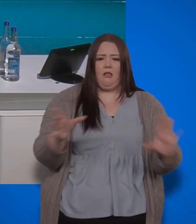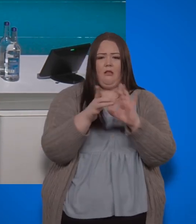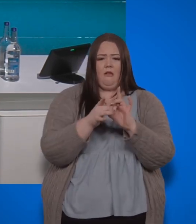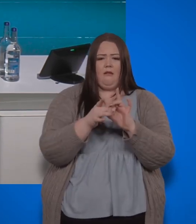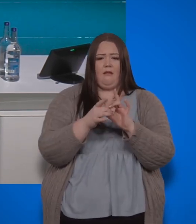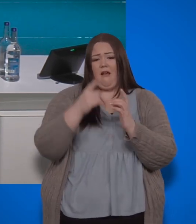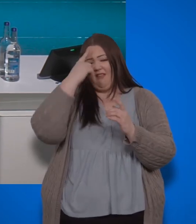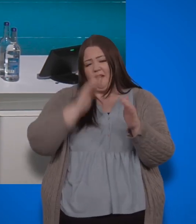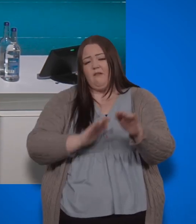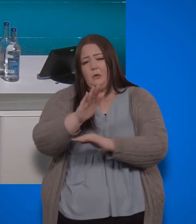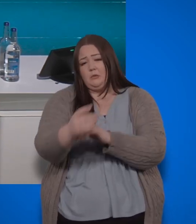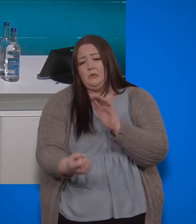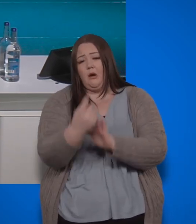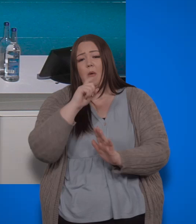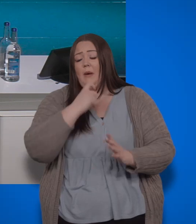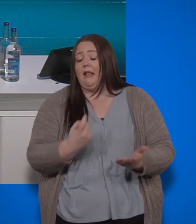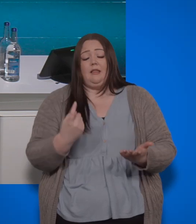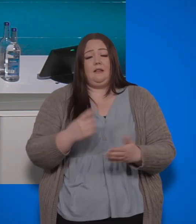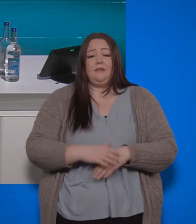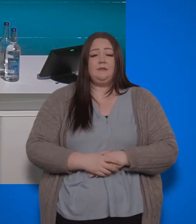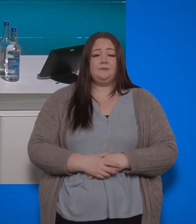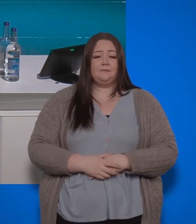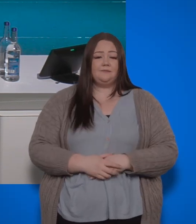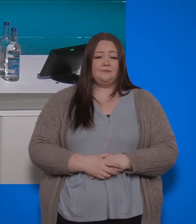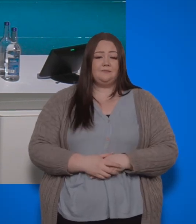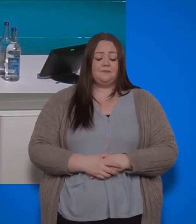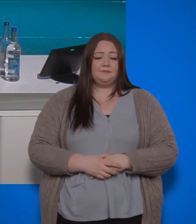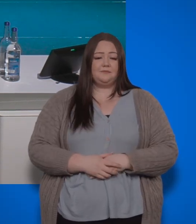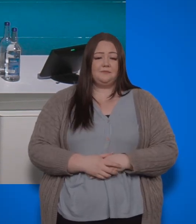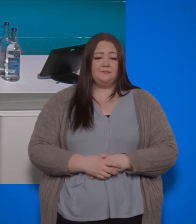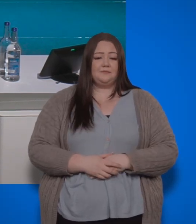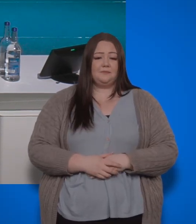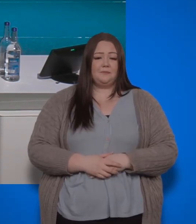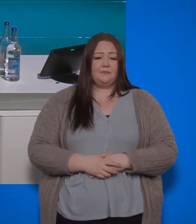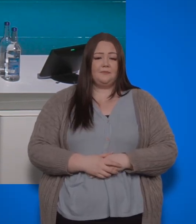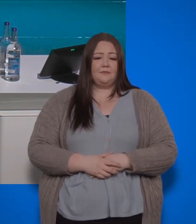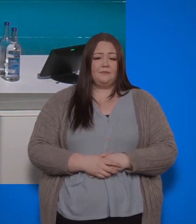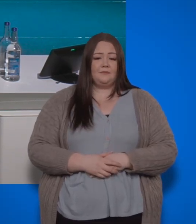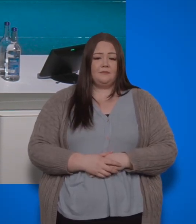it seems remarkably to engage with the issues that people are asking.